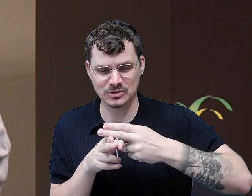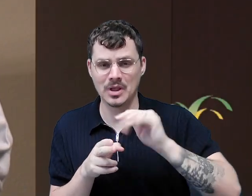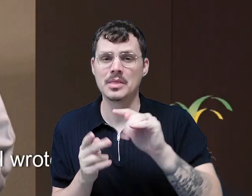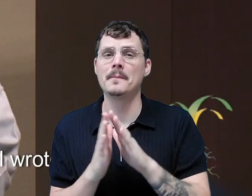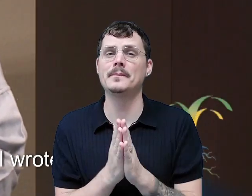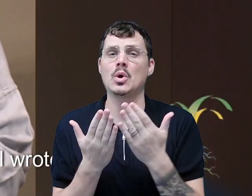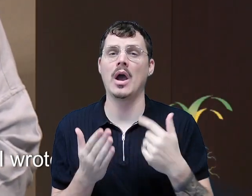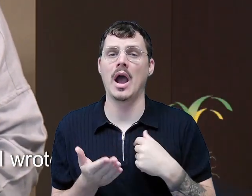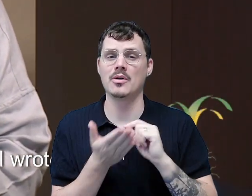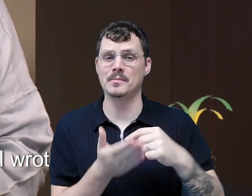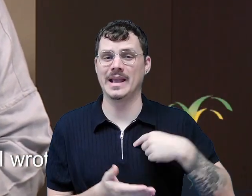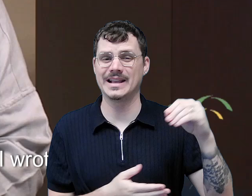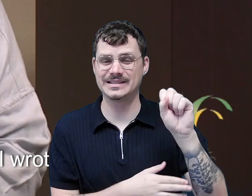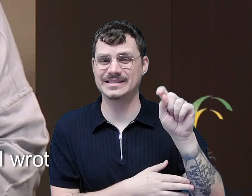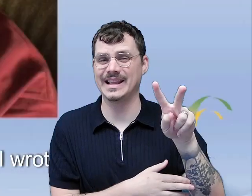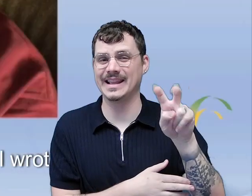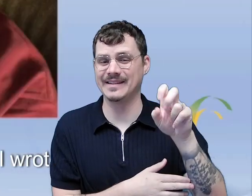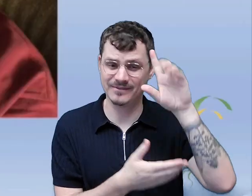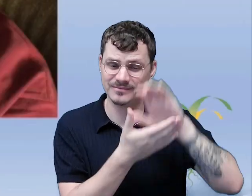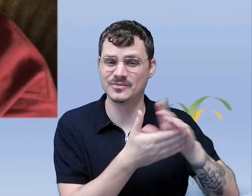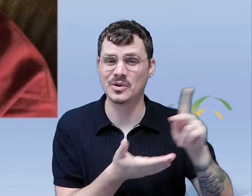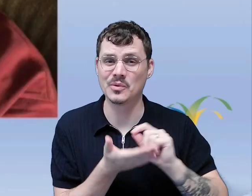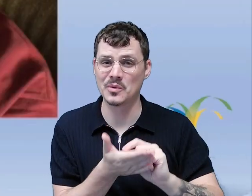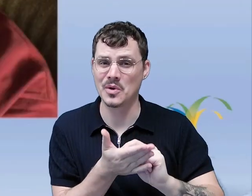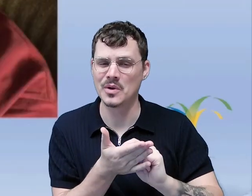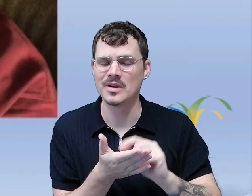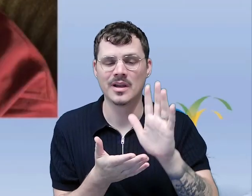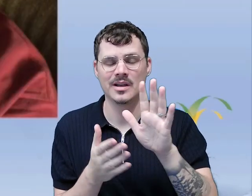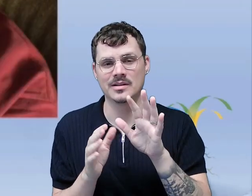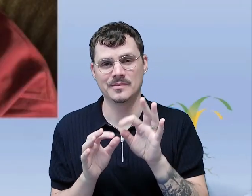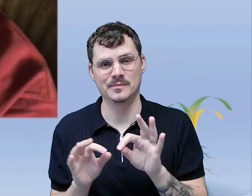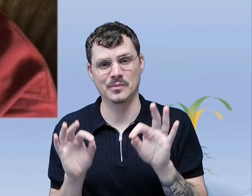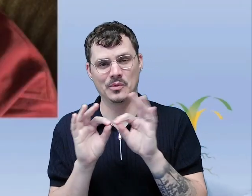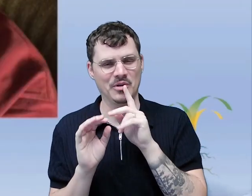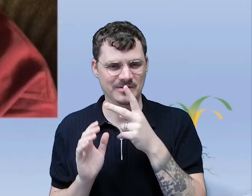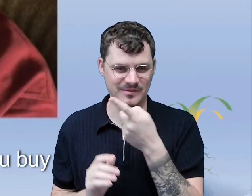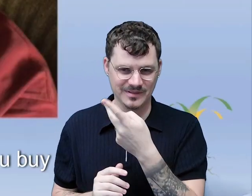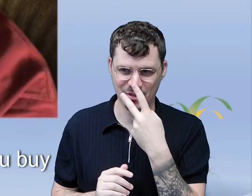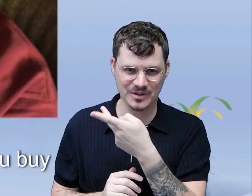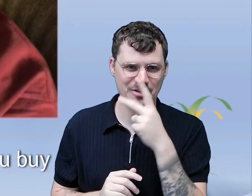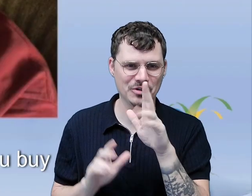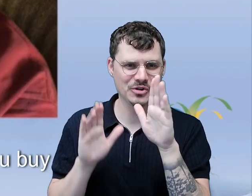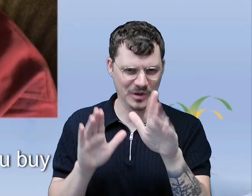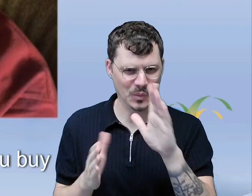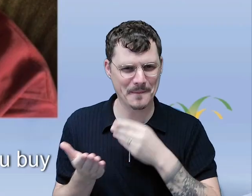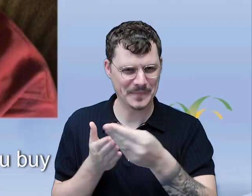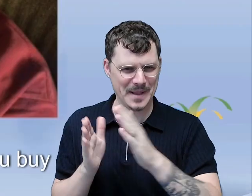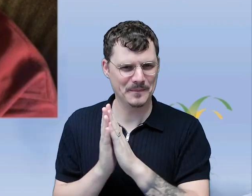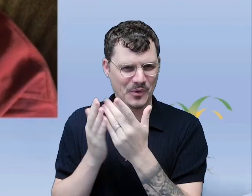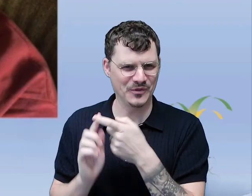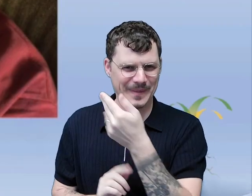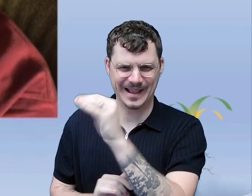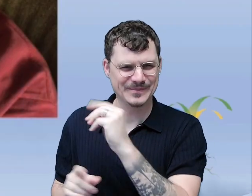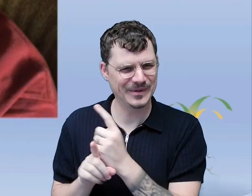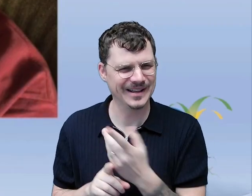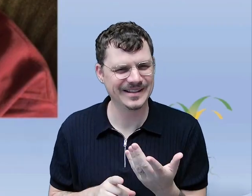mention the book that we wrote, Steve and I wrote, and it's pertinent here. I know, doesn't he look great? Wouldn't you buy a book